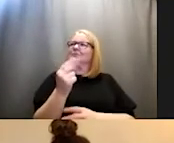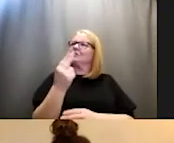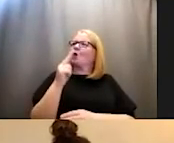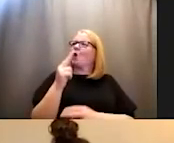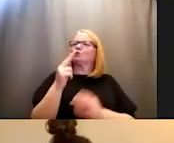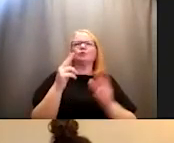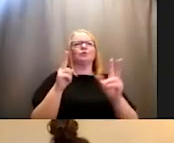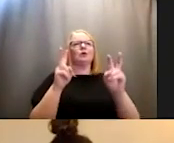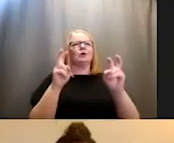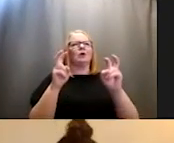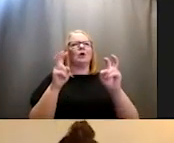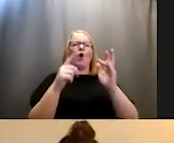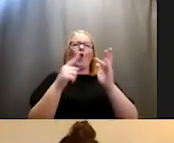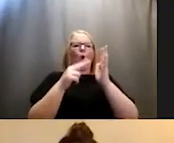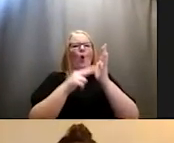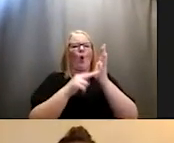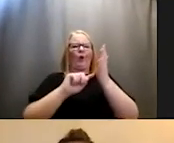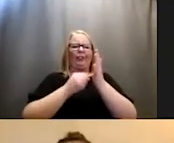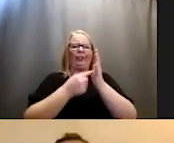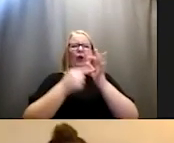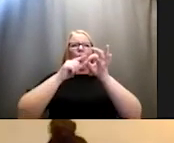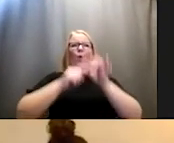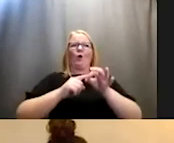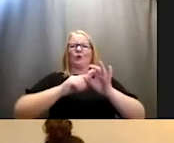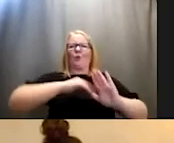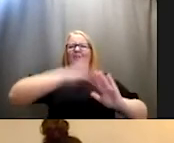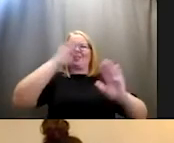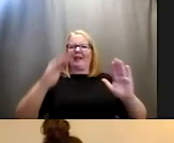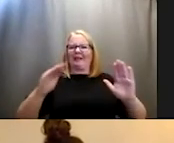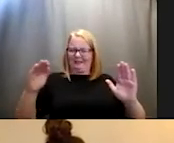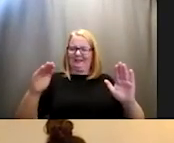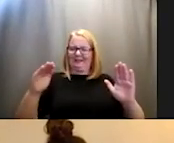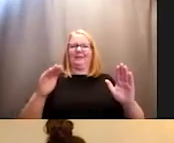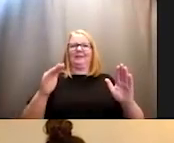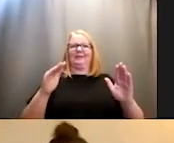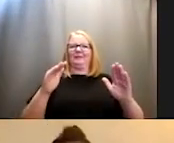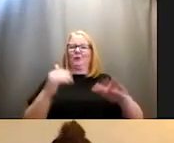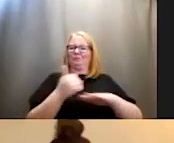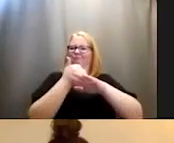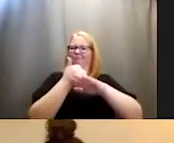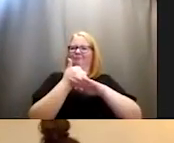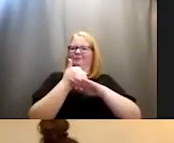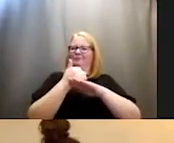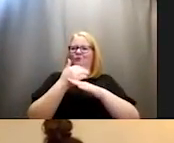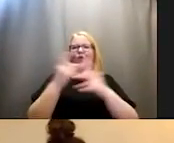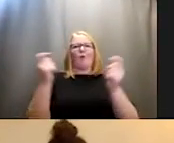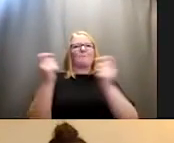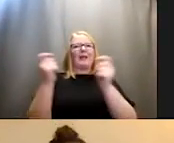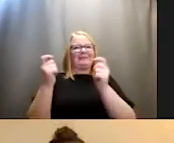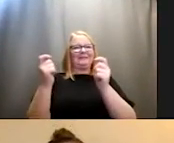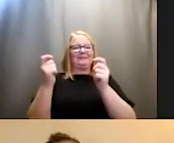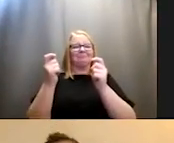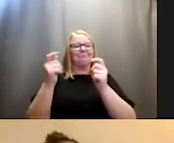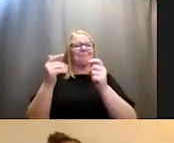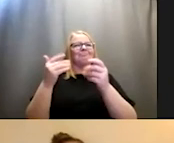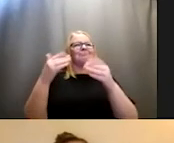the Quant Wavelength, which came out alongside a Honey magazine. And